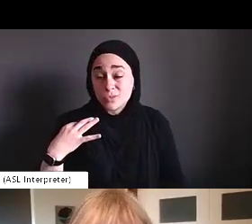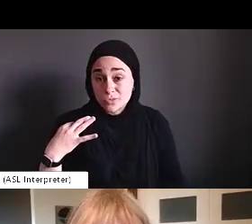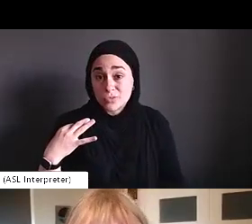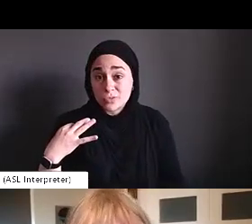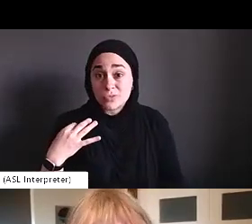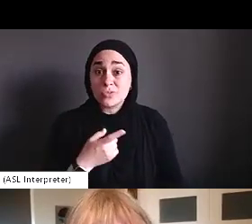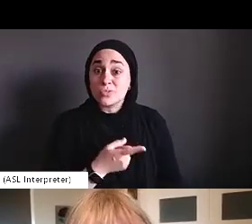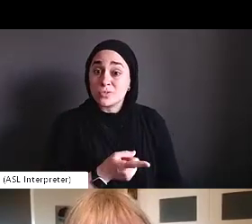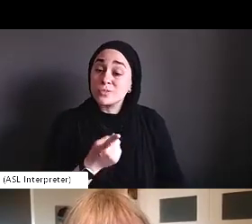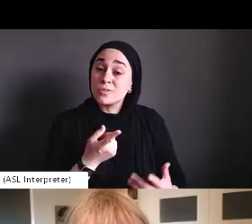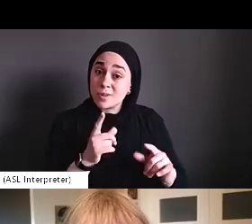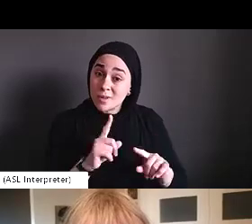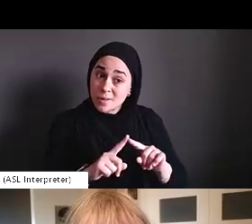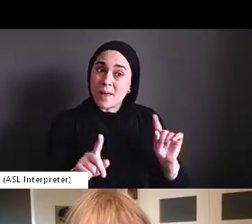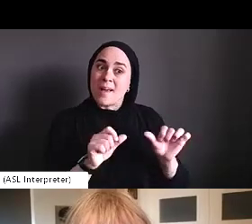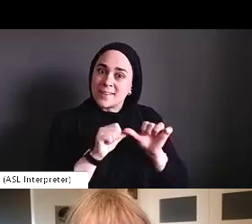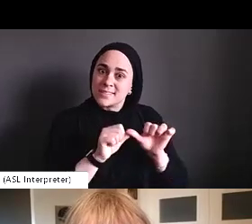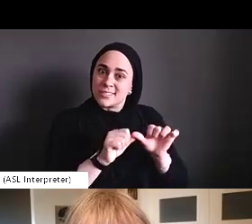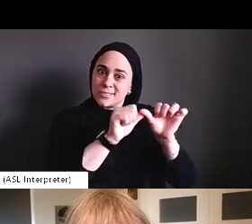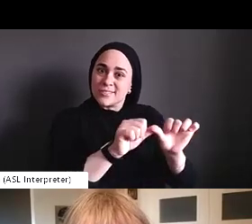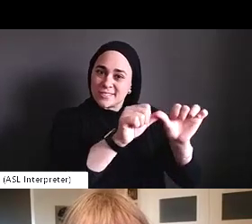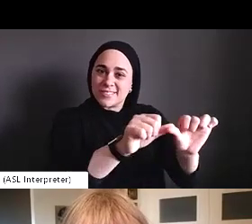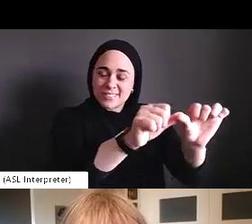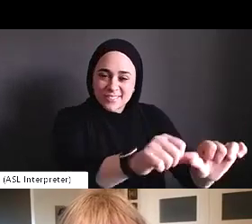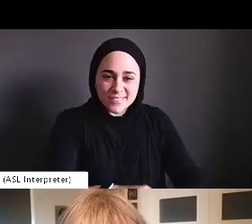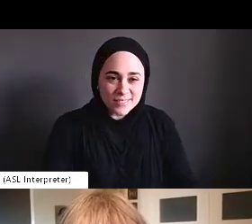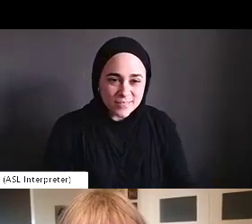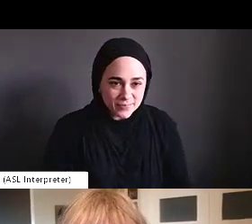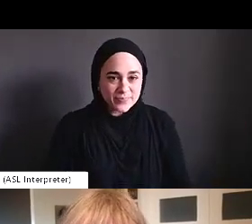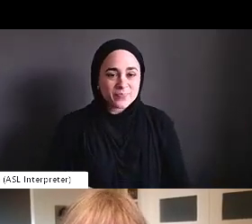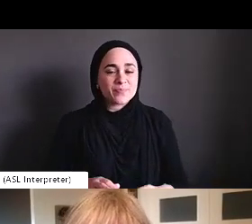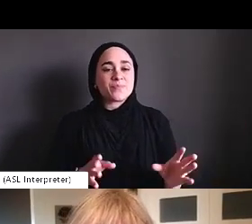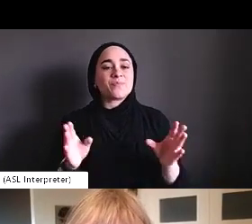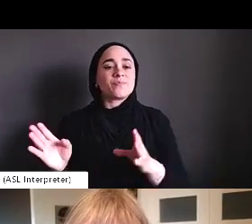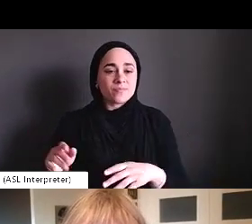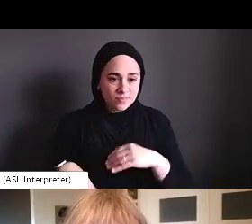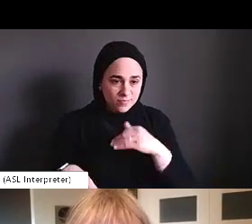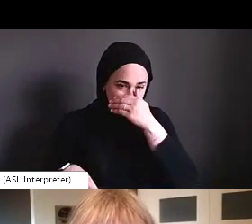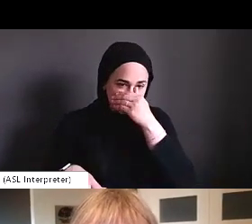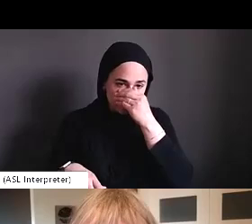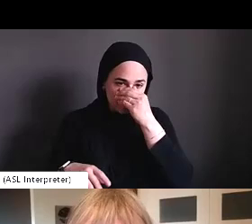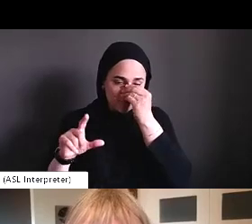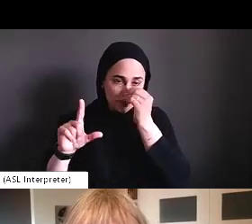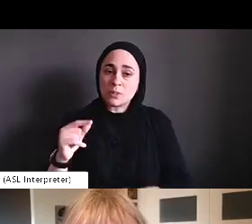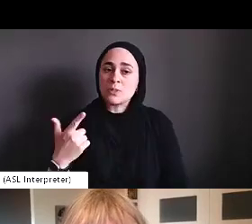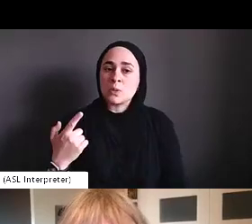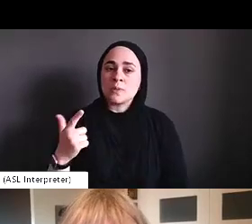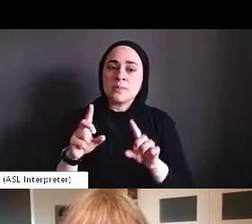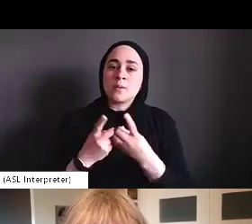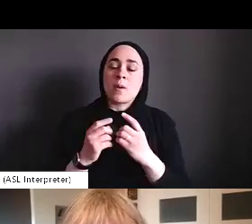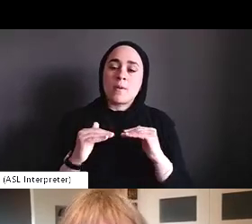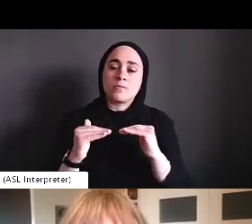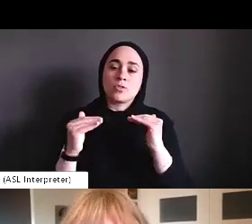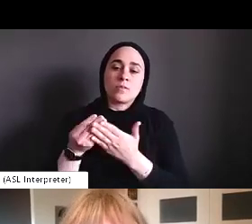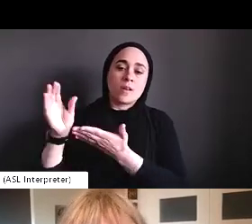it's like they keep on keeping on, really, is I think the story. And then in 2021, the Department of Justice funded